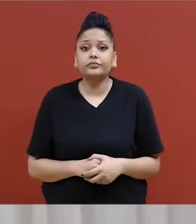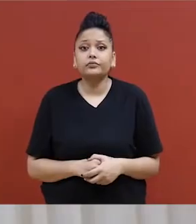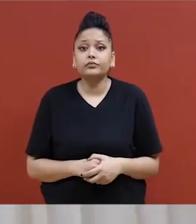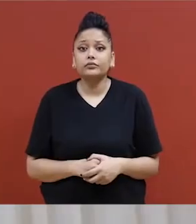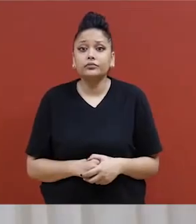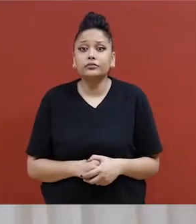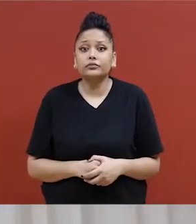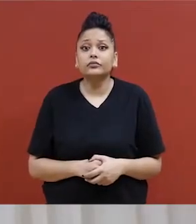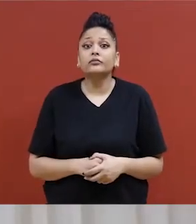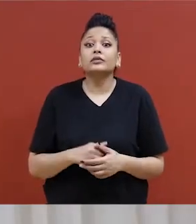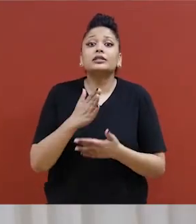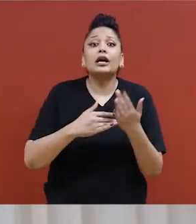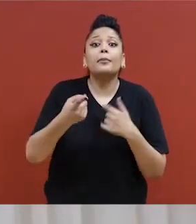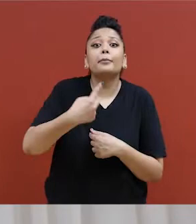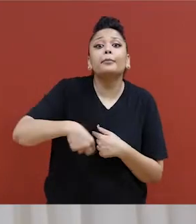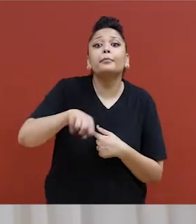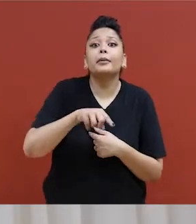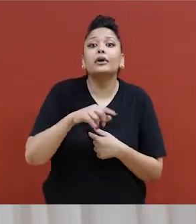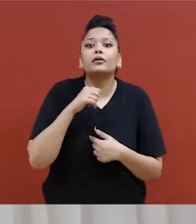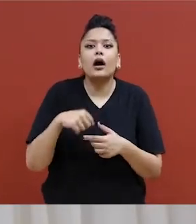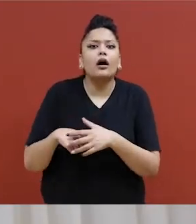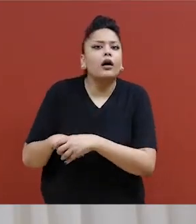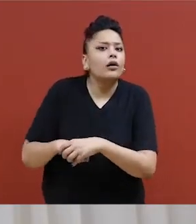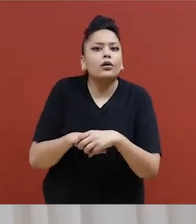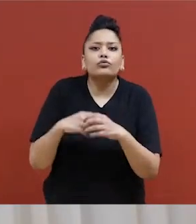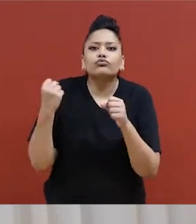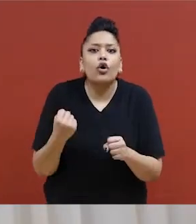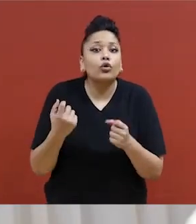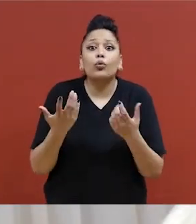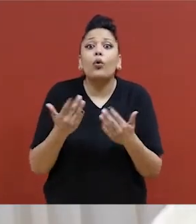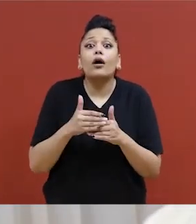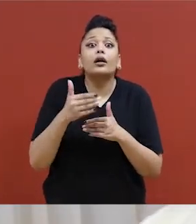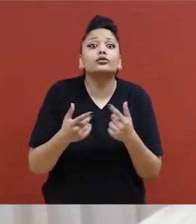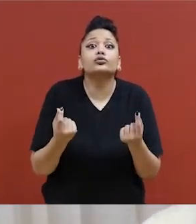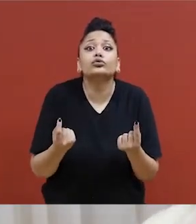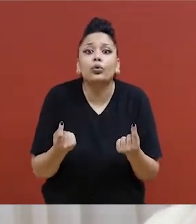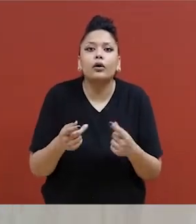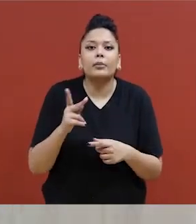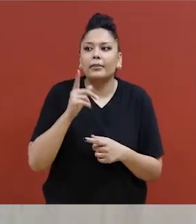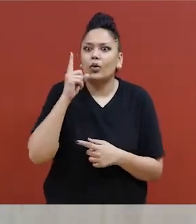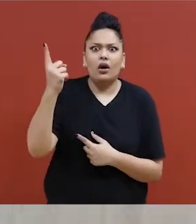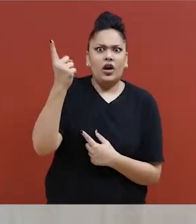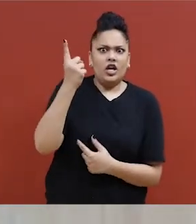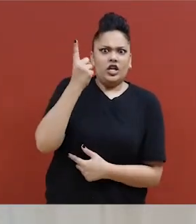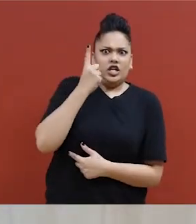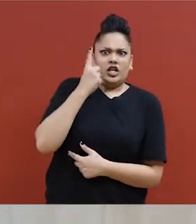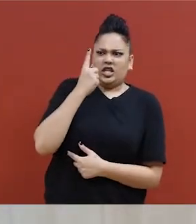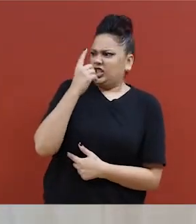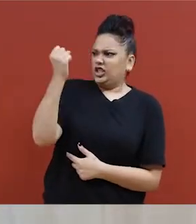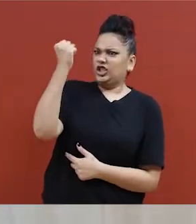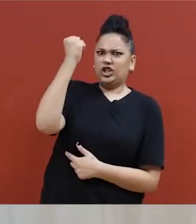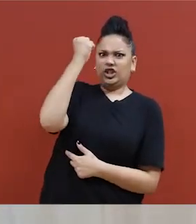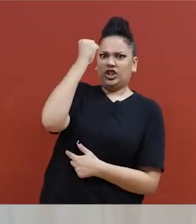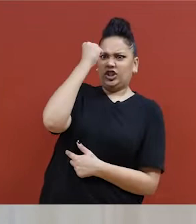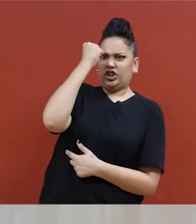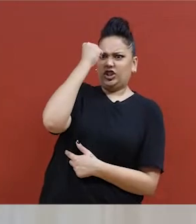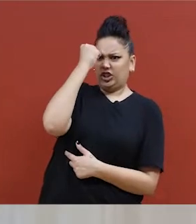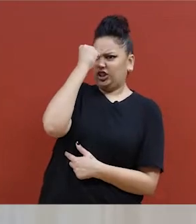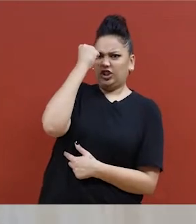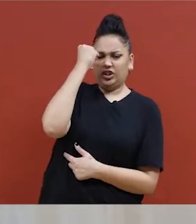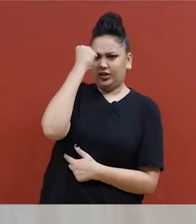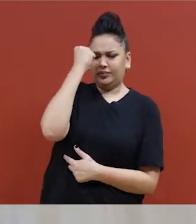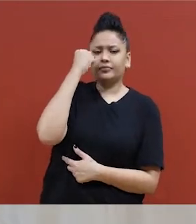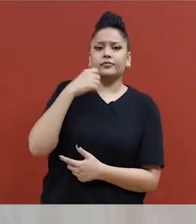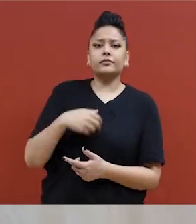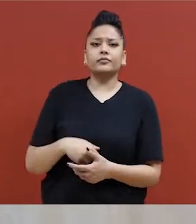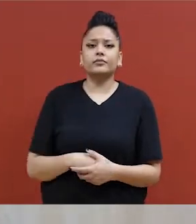using, some people don't grab our arm. What some people do is they lean down and into